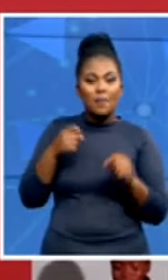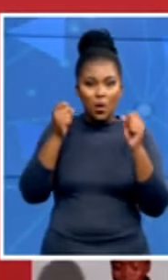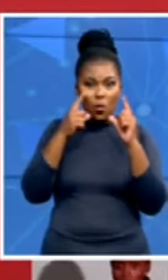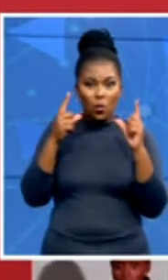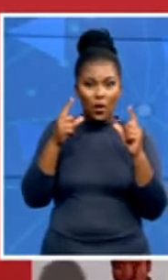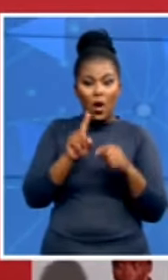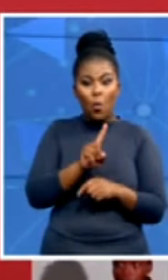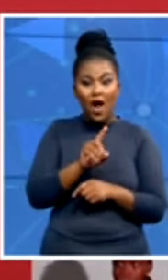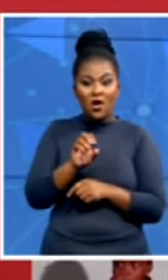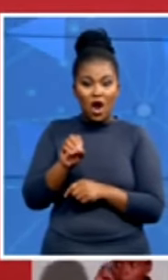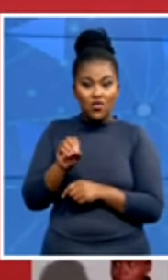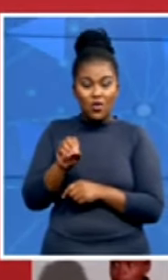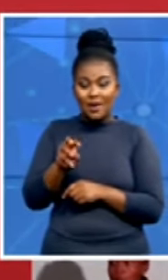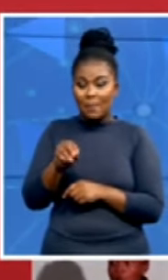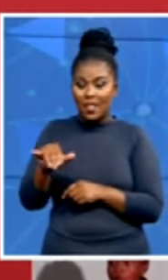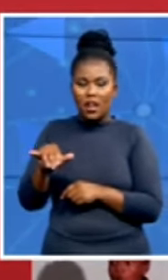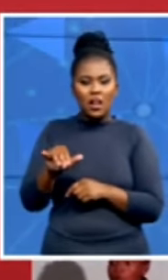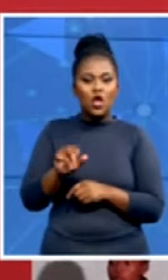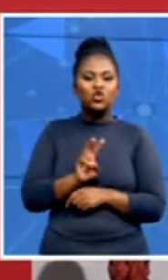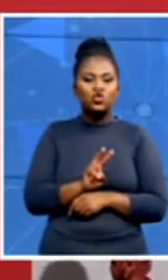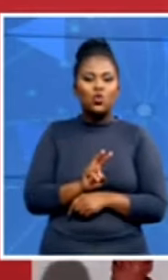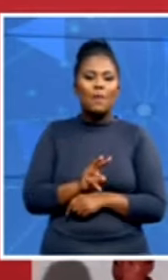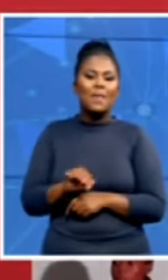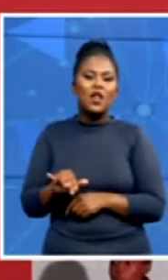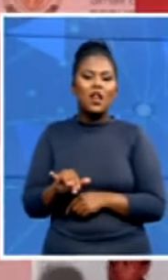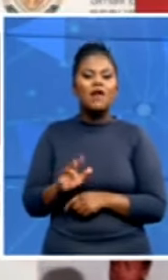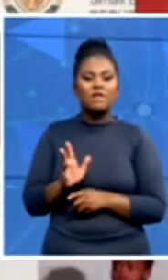2 million has been disbursed thus far?